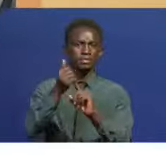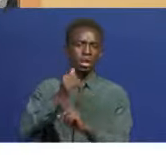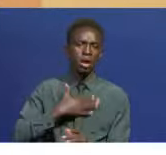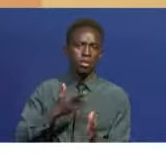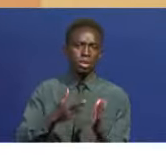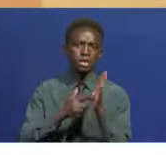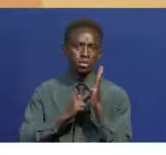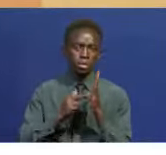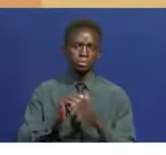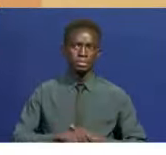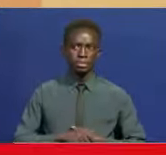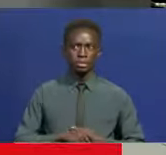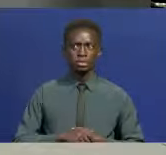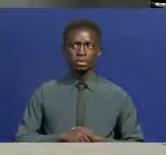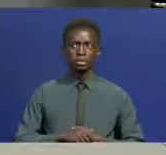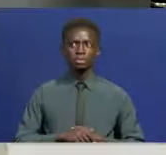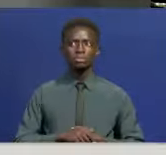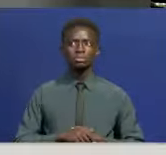All right.